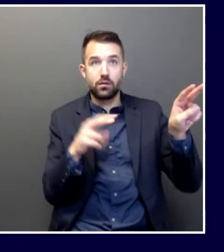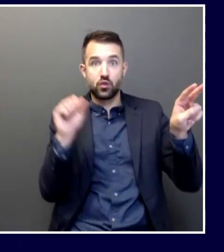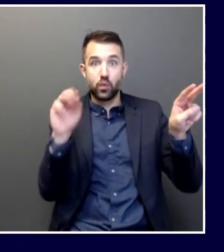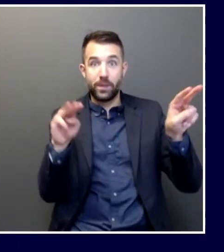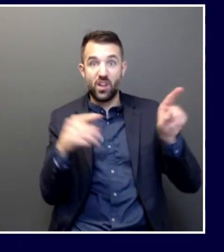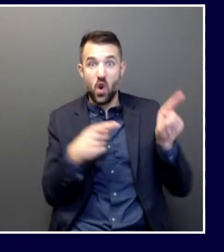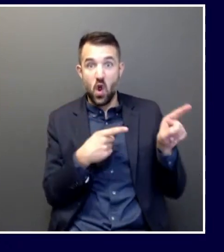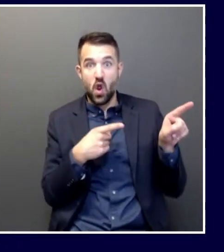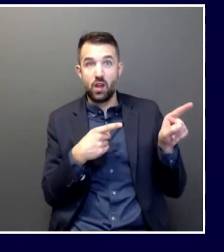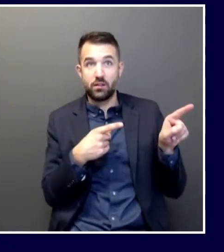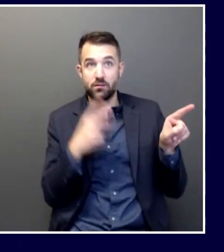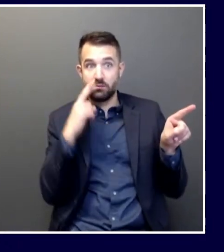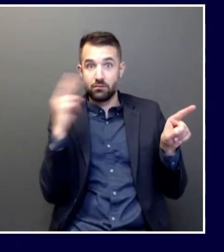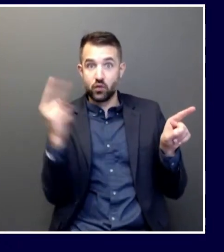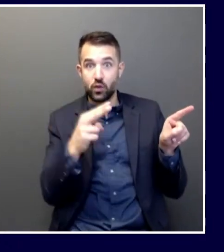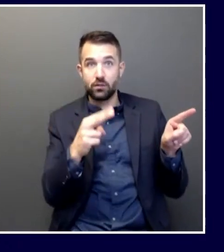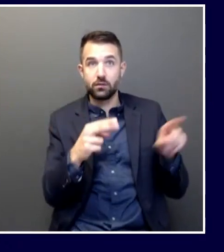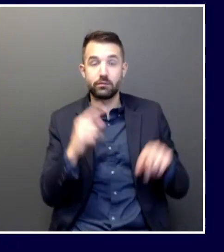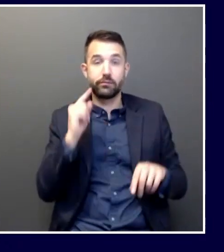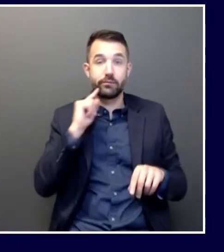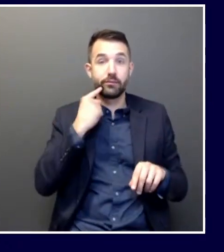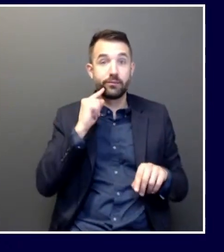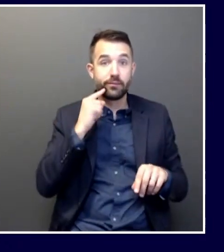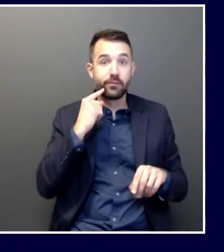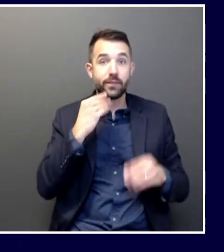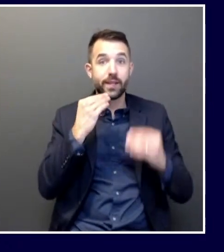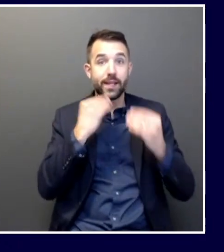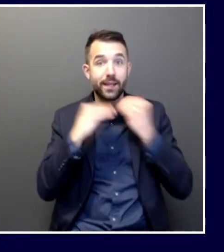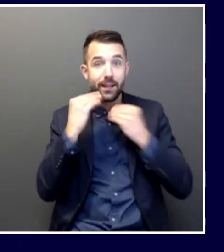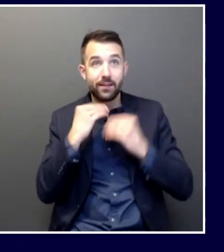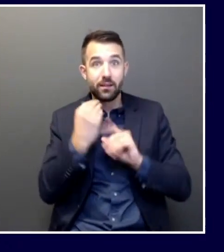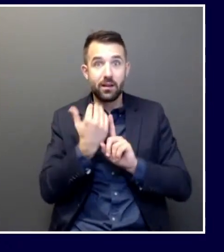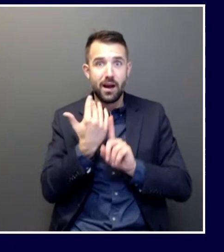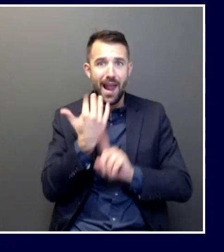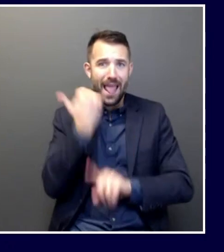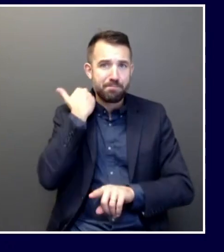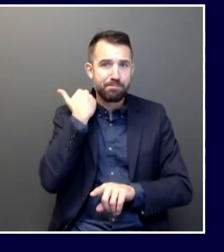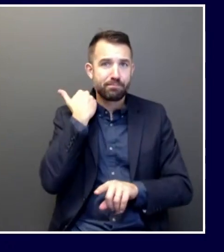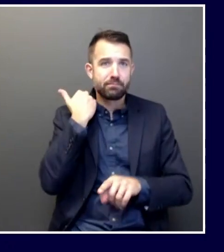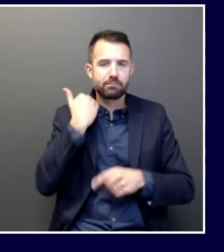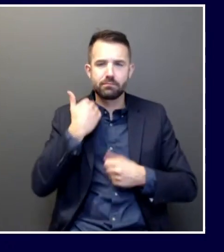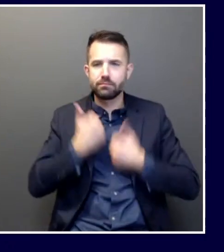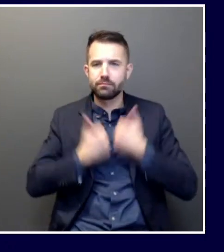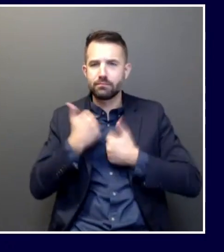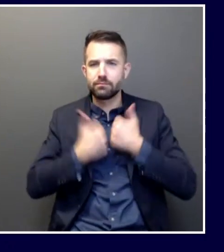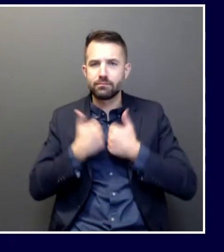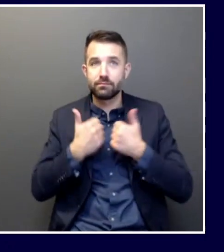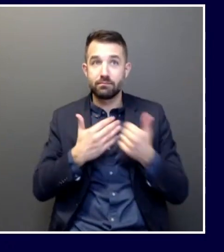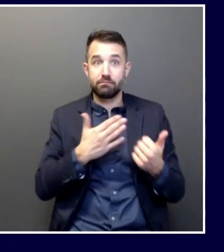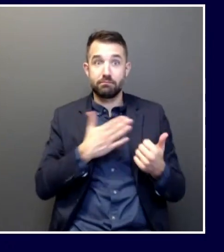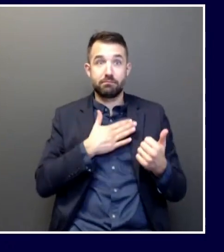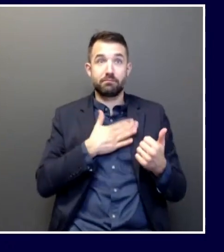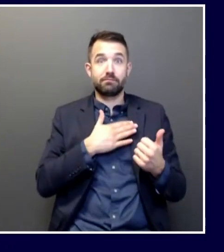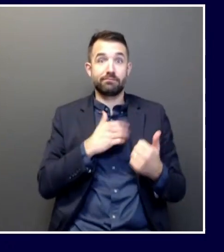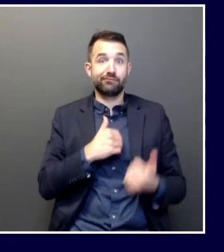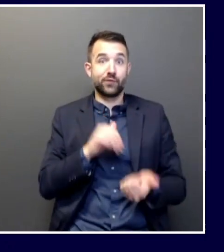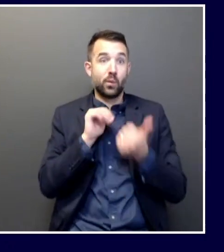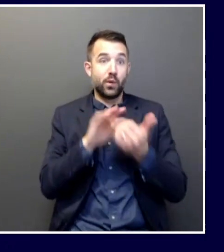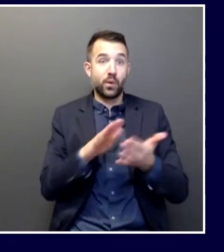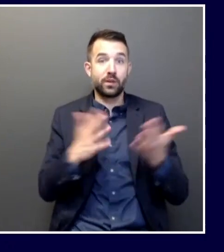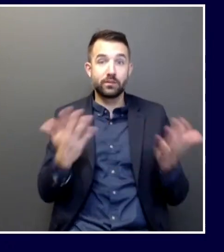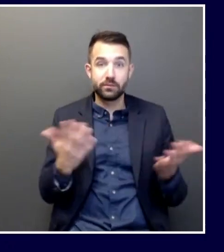consumption, my overall general approach to candy is, essentially smoke if you got